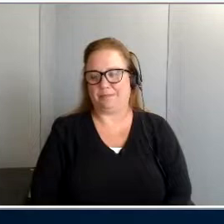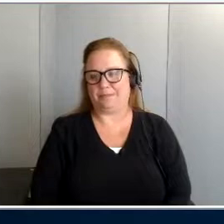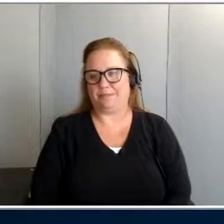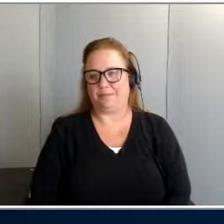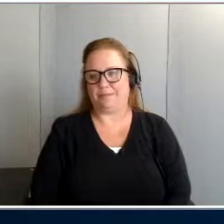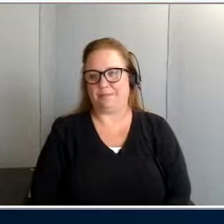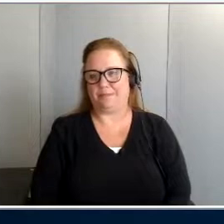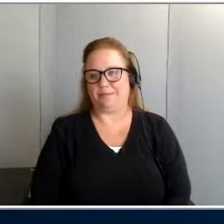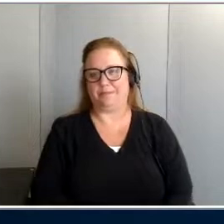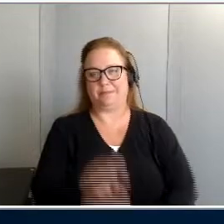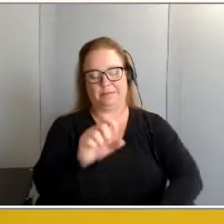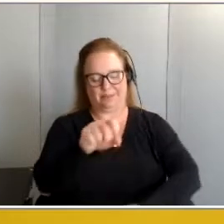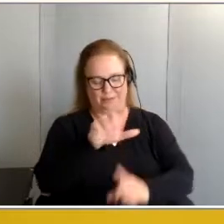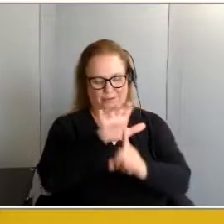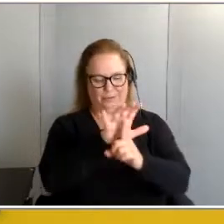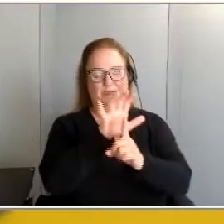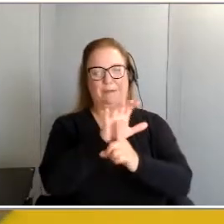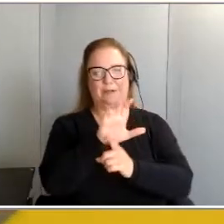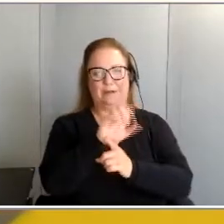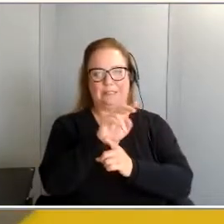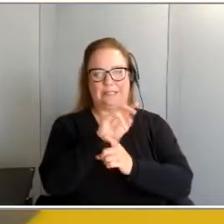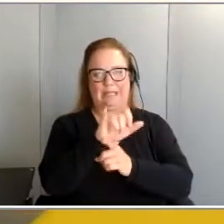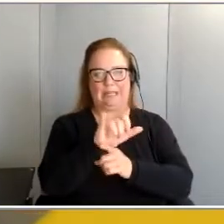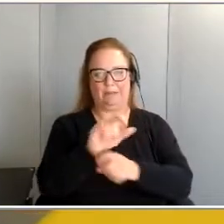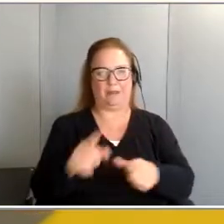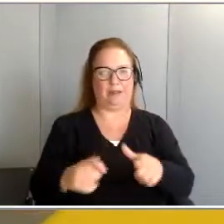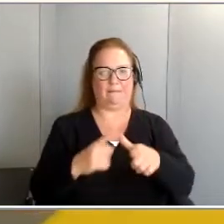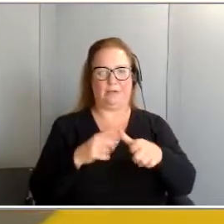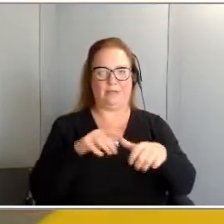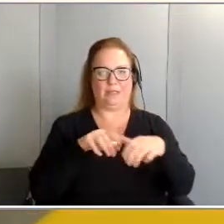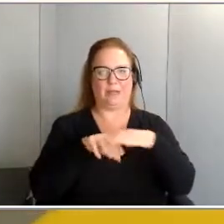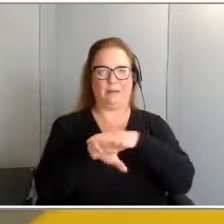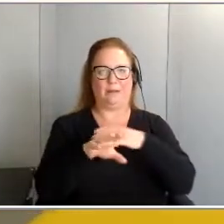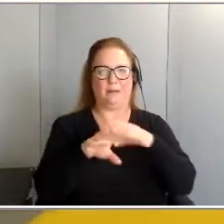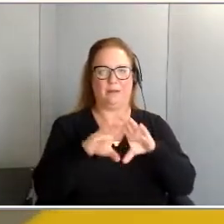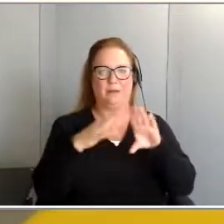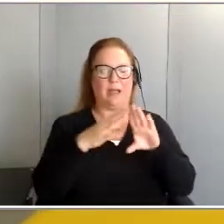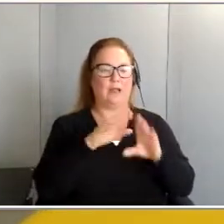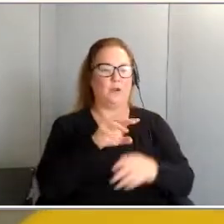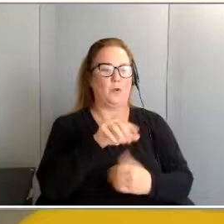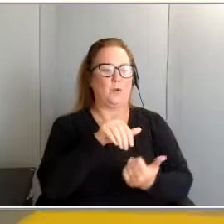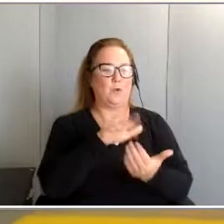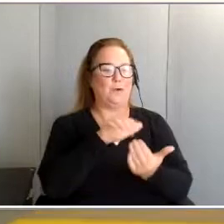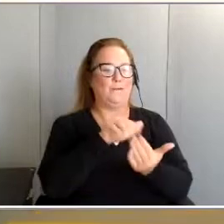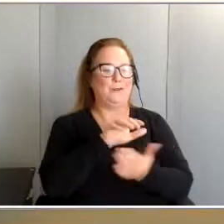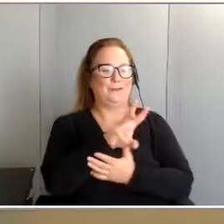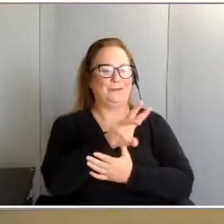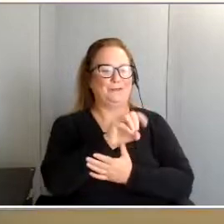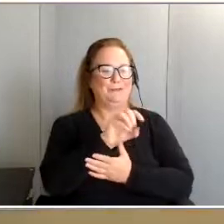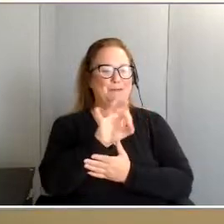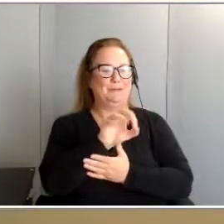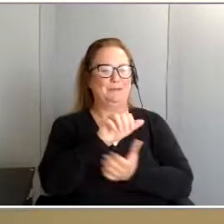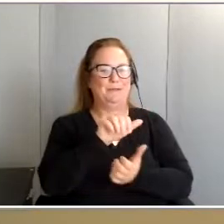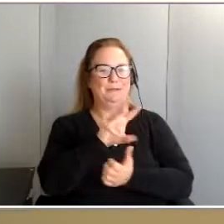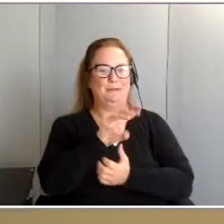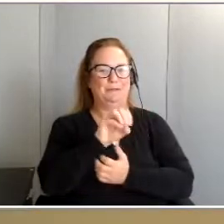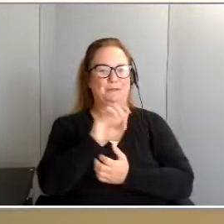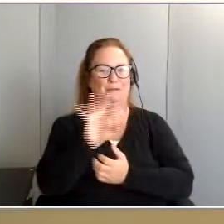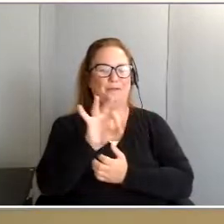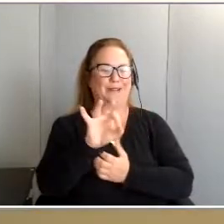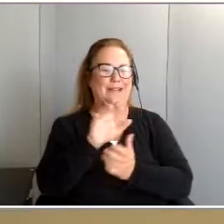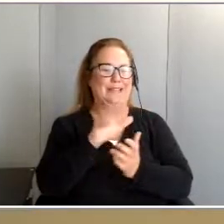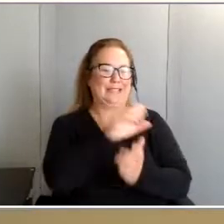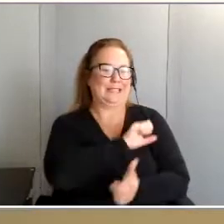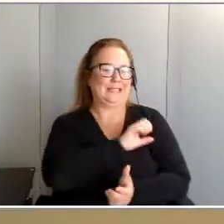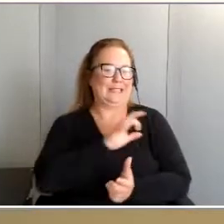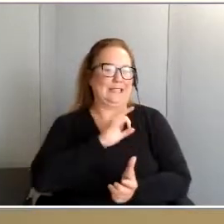Oh yeah, she's popular. When I first walk through the door, I usually do woof woof, and the staff looks up and they all smile,